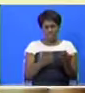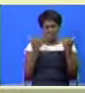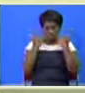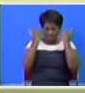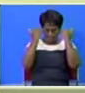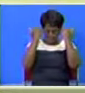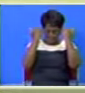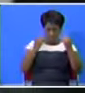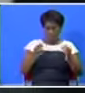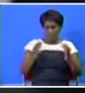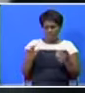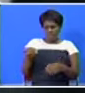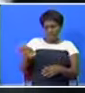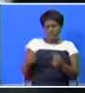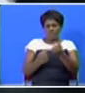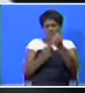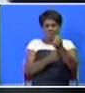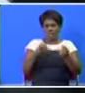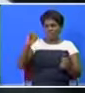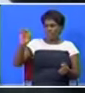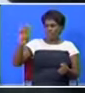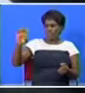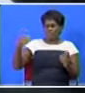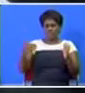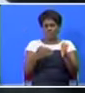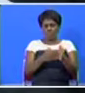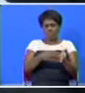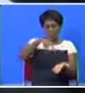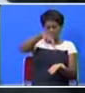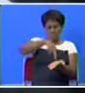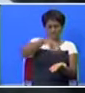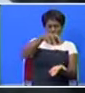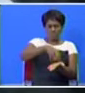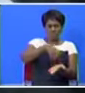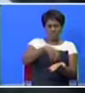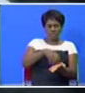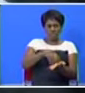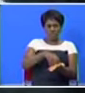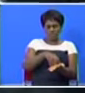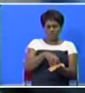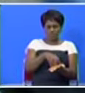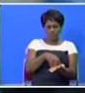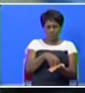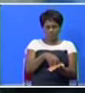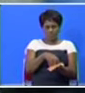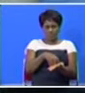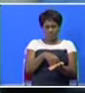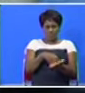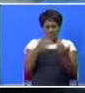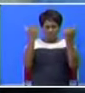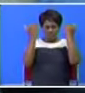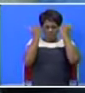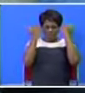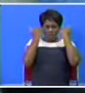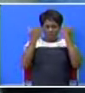among Wavinya's supporters, as IEBC had already barred her from contesting for the position currently held by Dr. Alfred Mutua. This court purpose of being